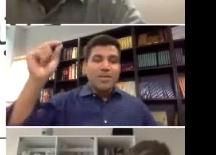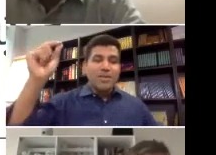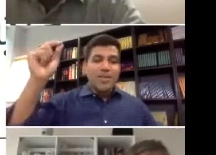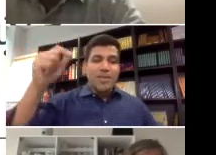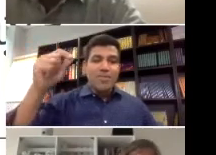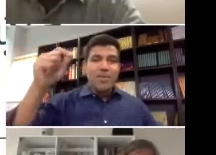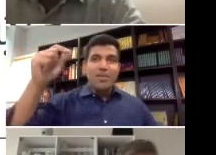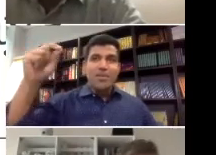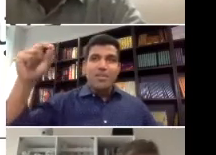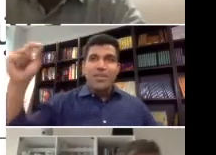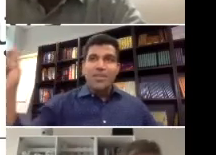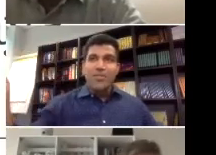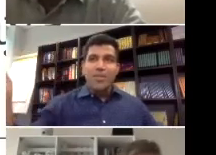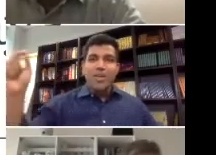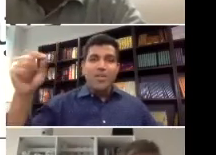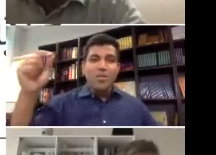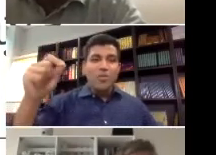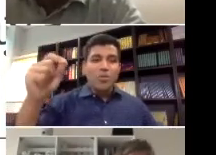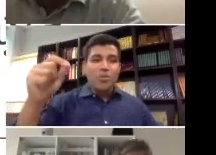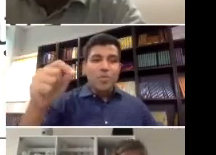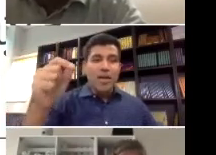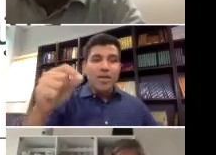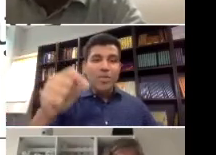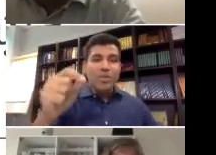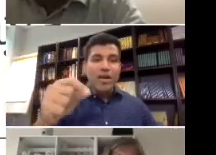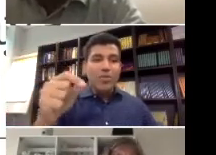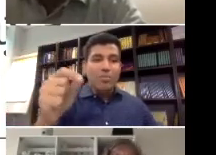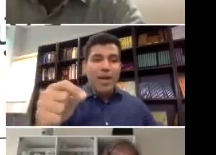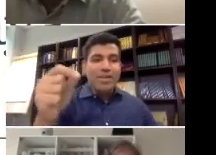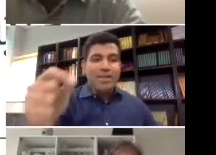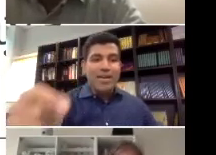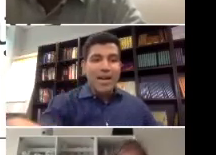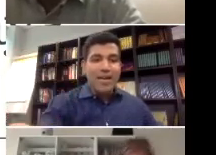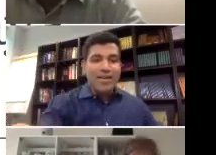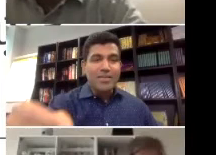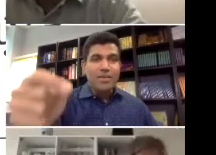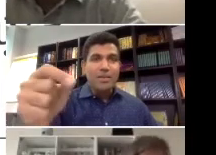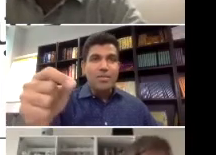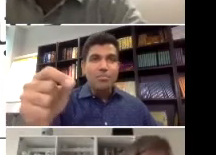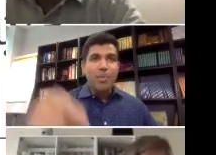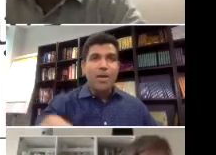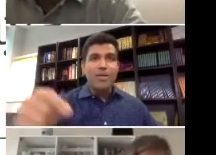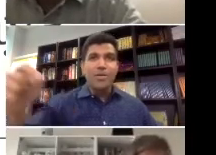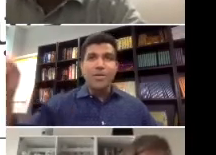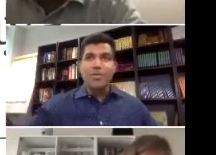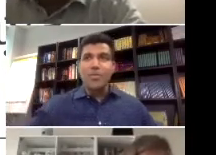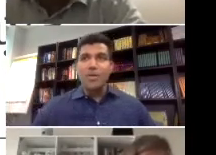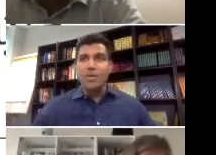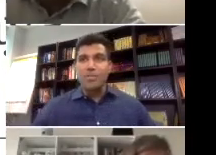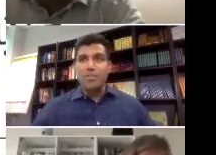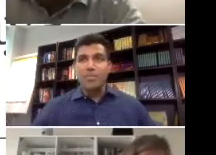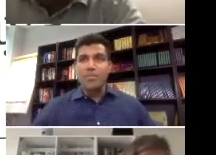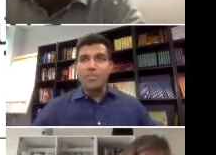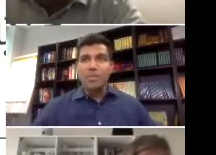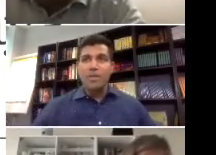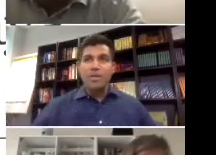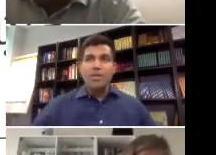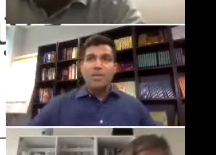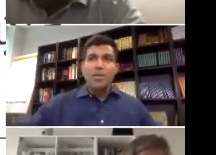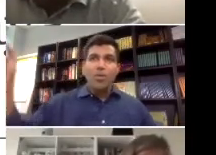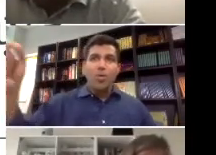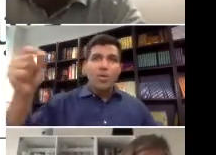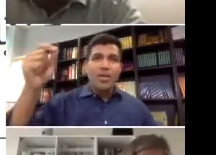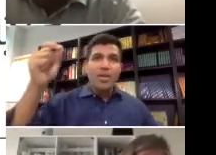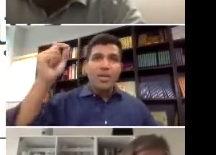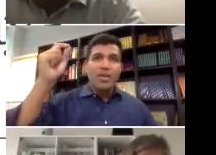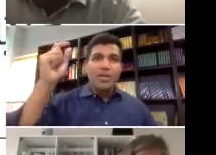But even the devil cannot rule this planet without mankind partnering with him.